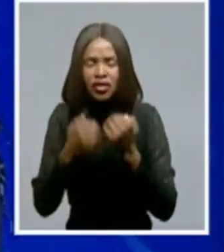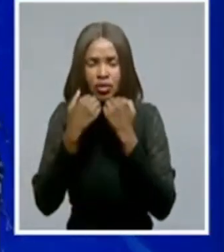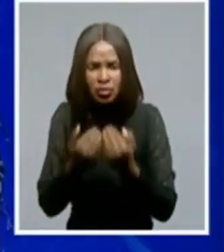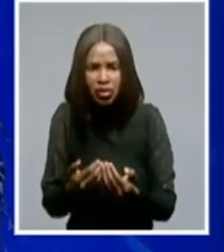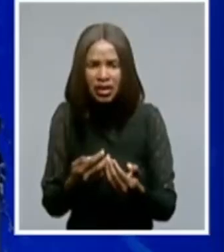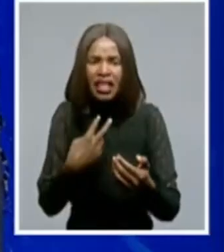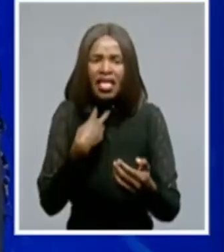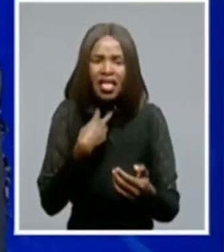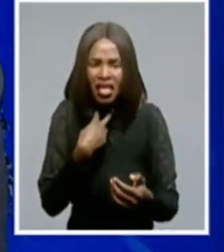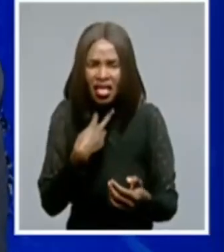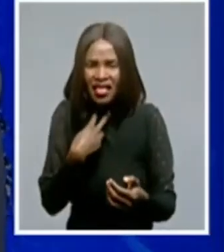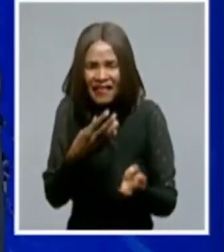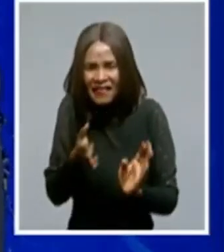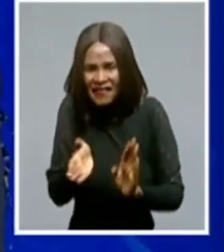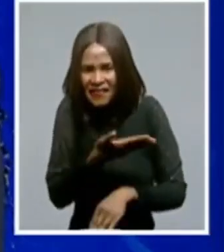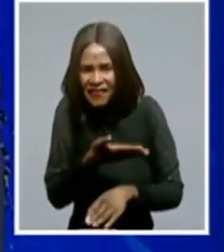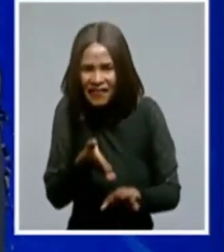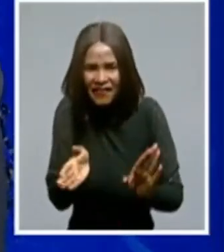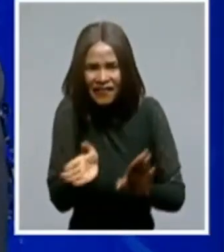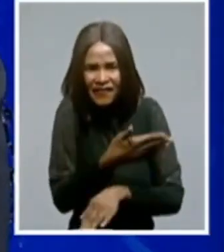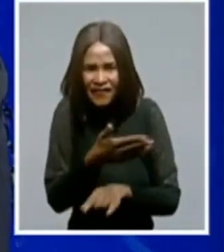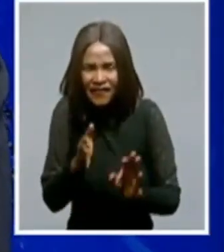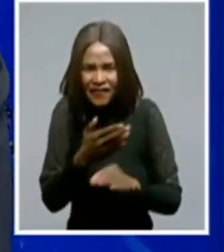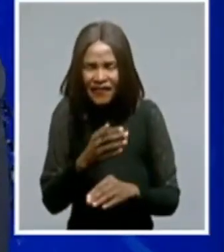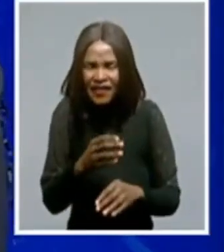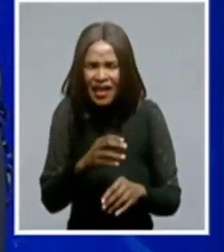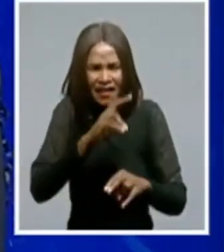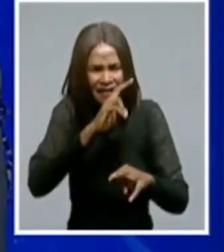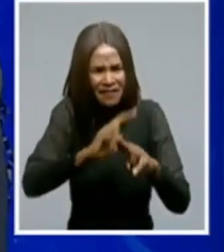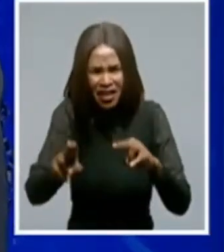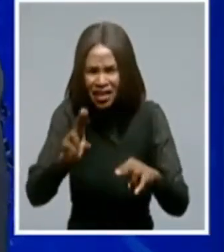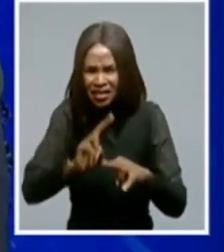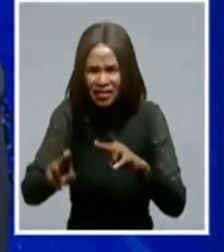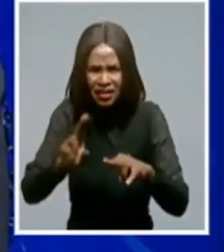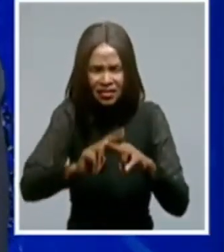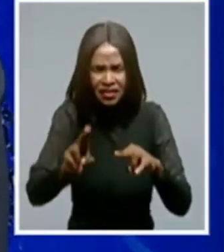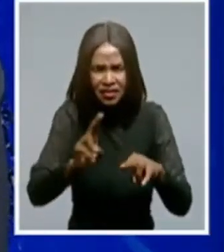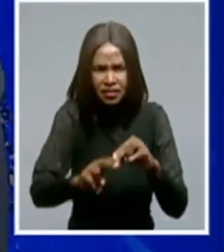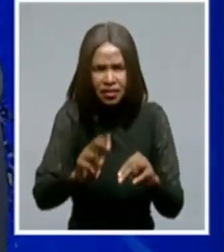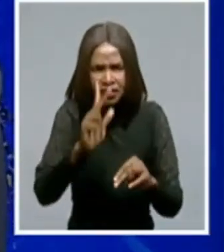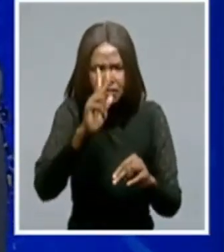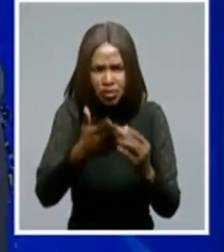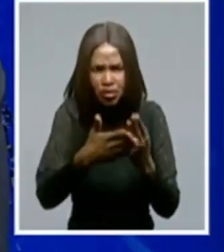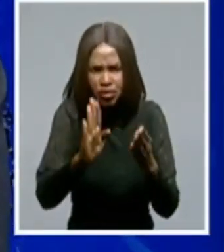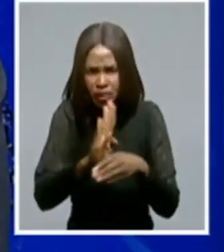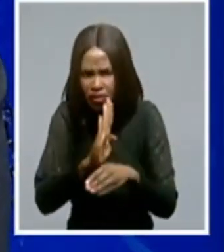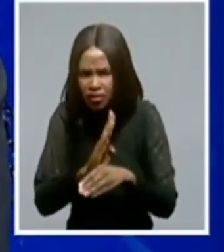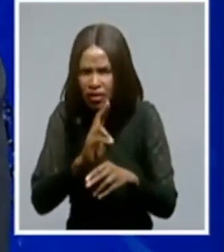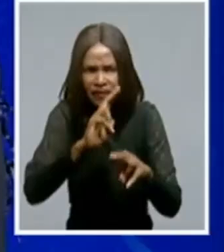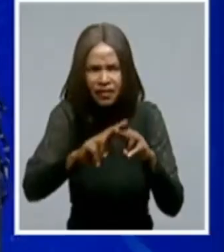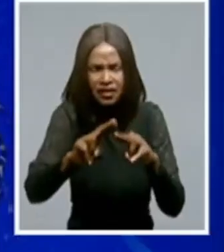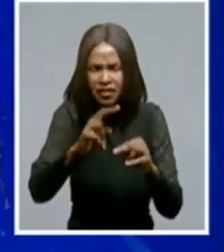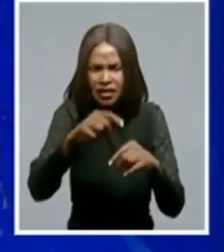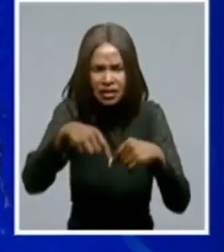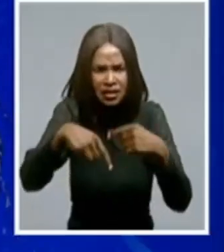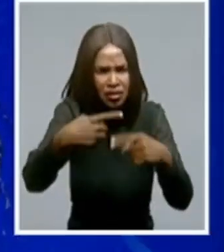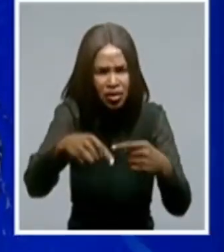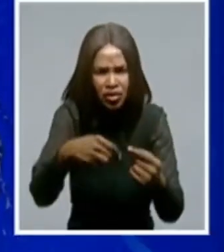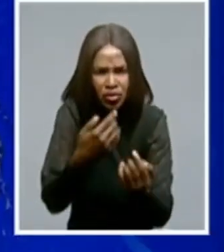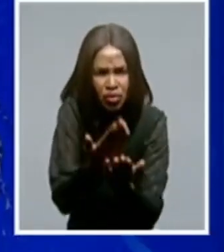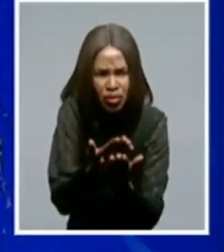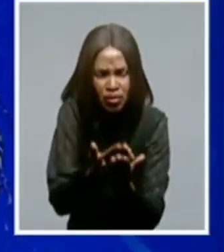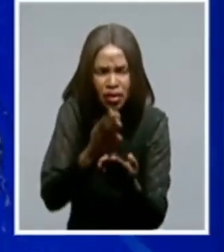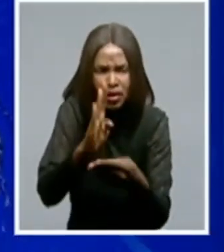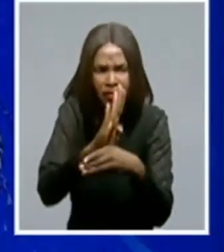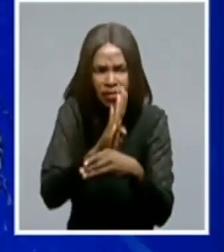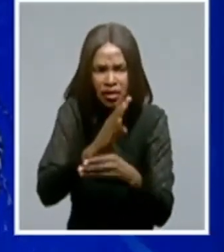those constraints. We need to make sure that we keep up with our political stability, our ability to really deliver on the promises that we've made